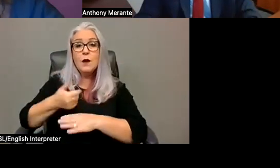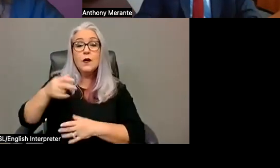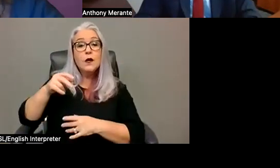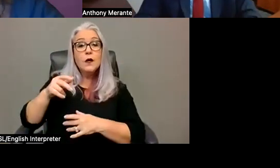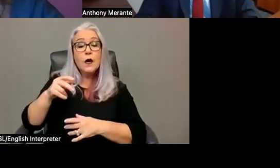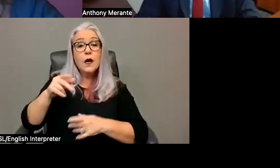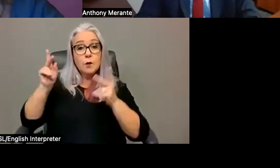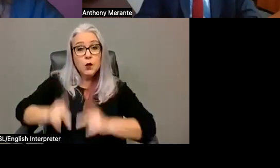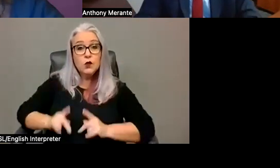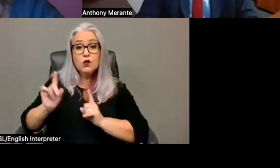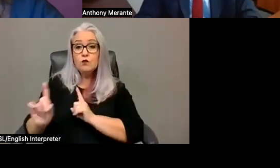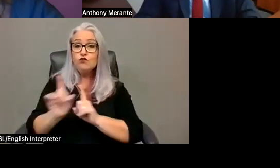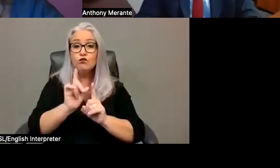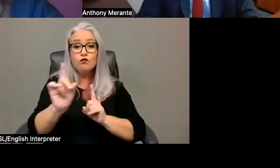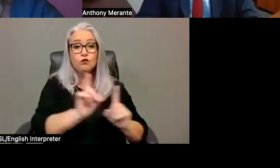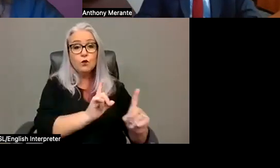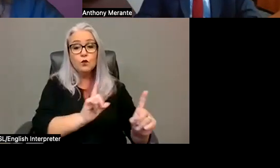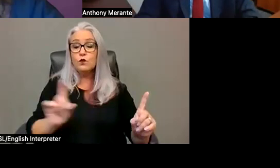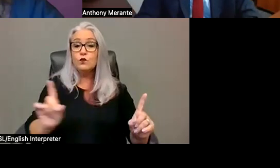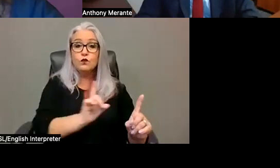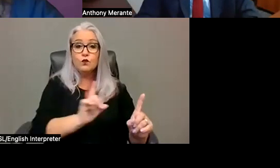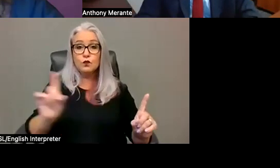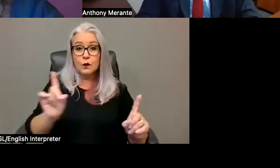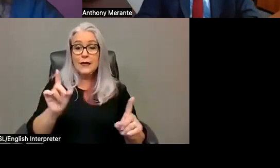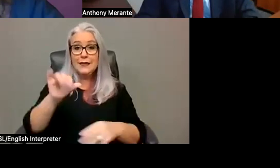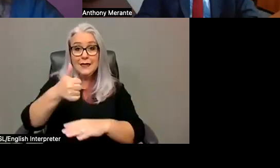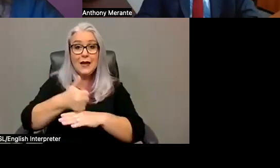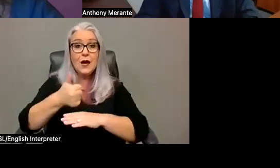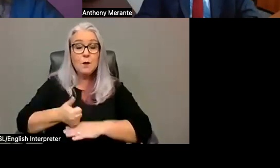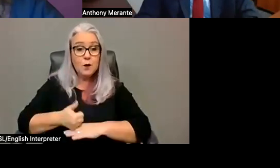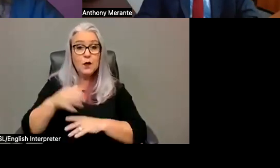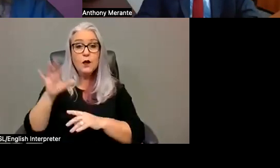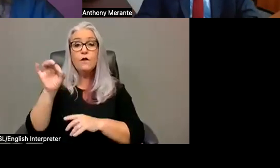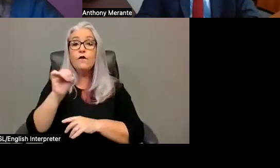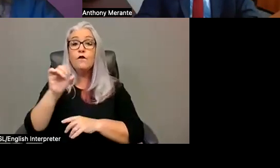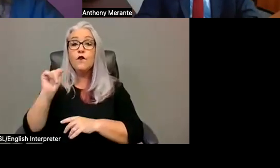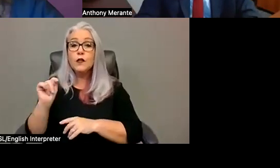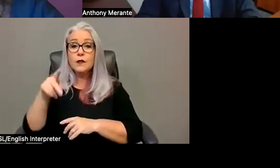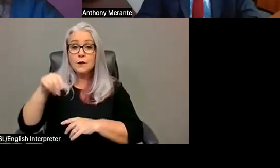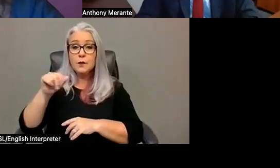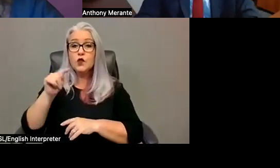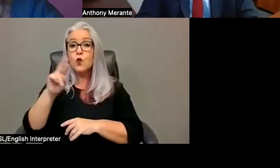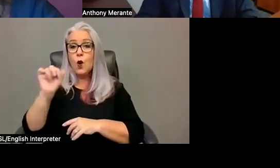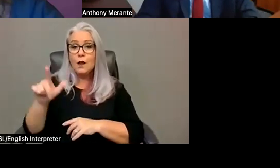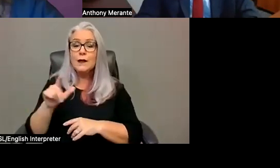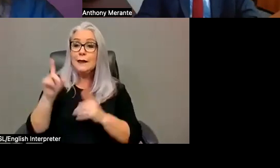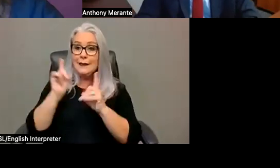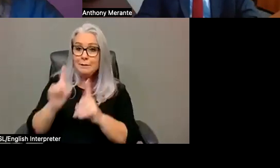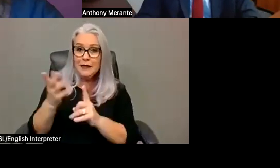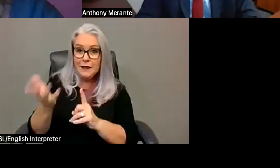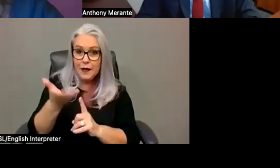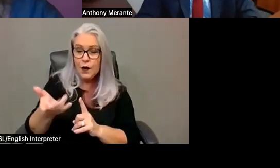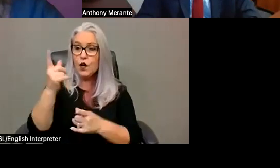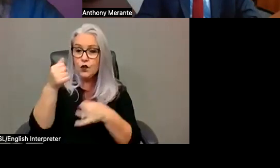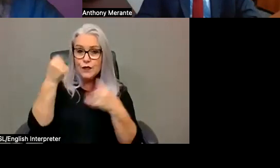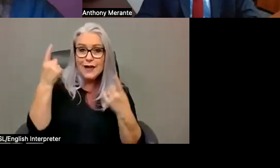patrols, and that's what I'm learning from officers that have been in this situation, without them getting in there, getting the intelligence and knowing